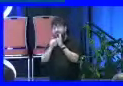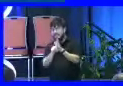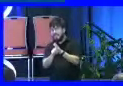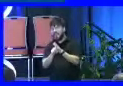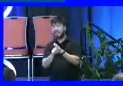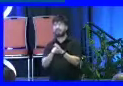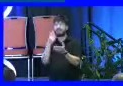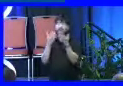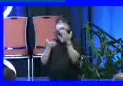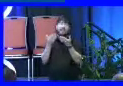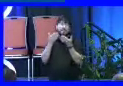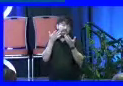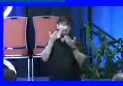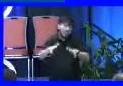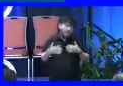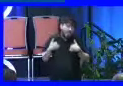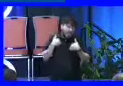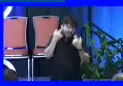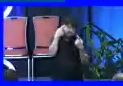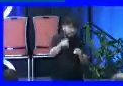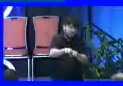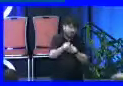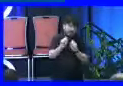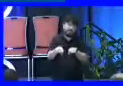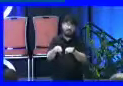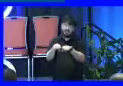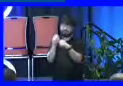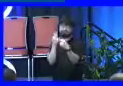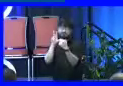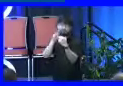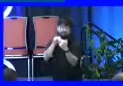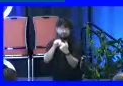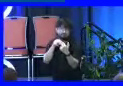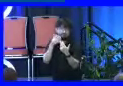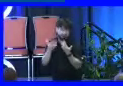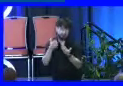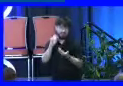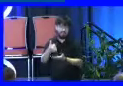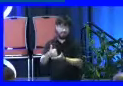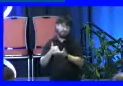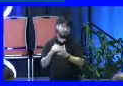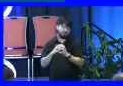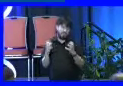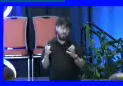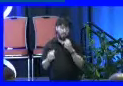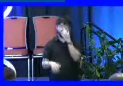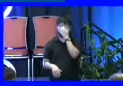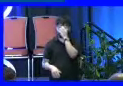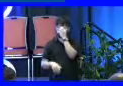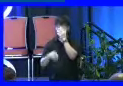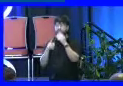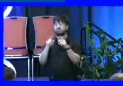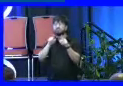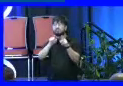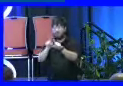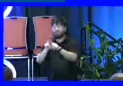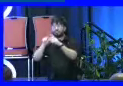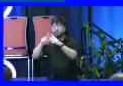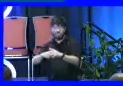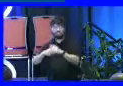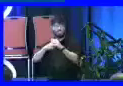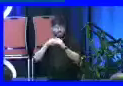data agreements that have already been established that can be built upon has been really helpful, as well as initiating that